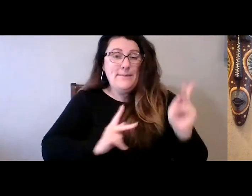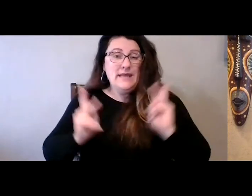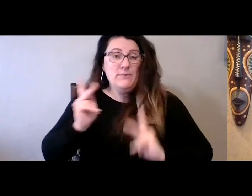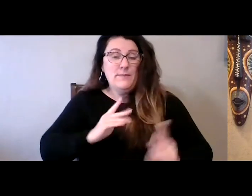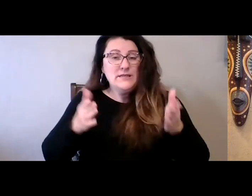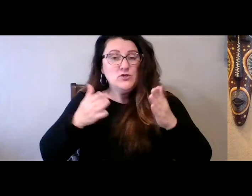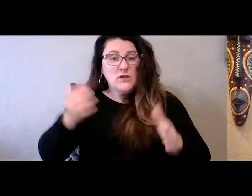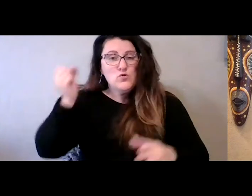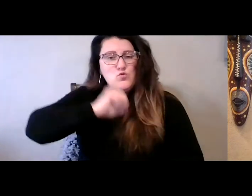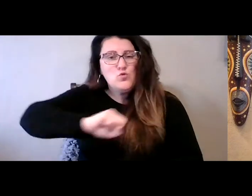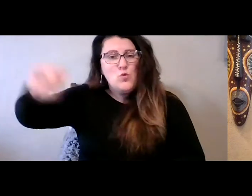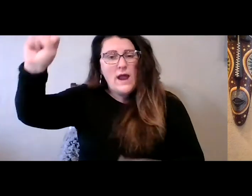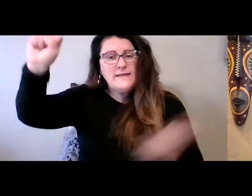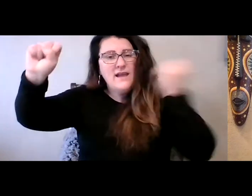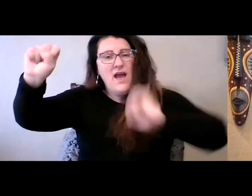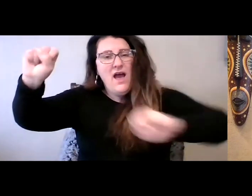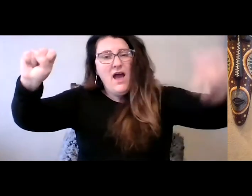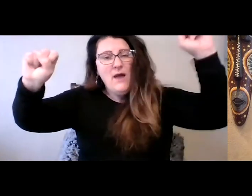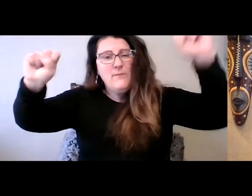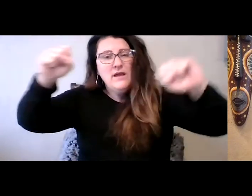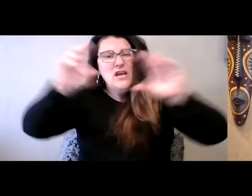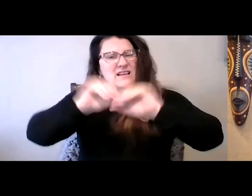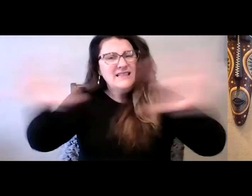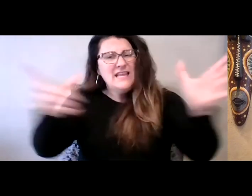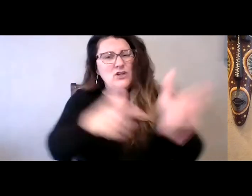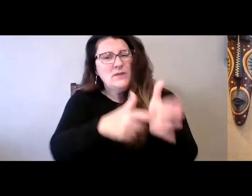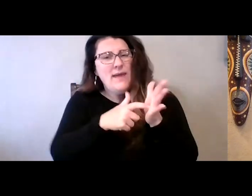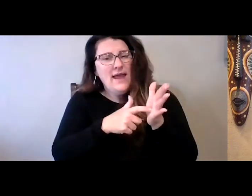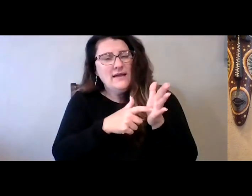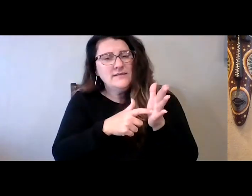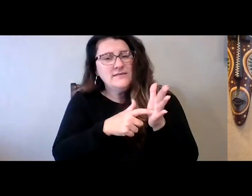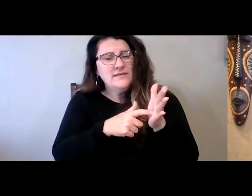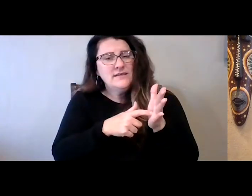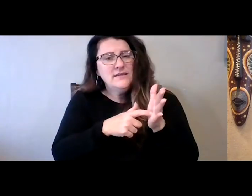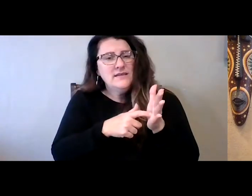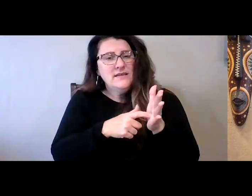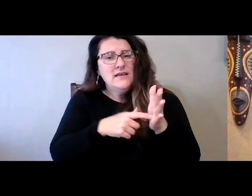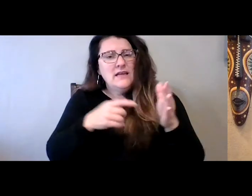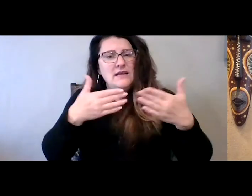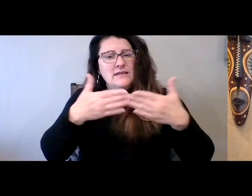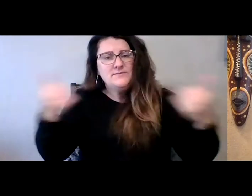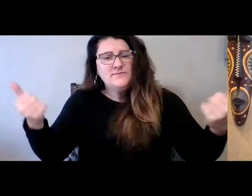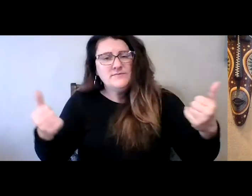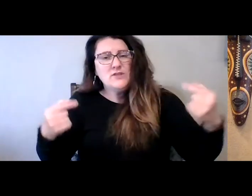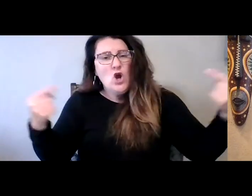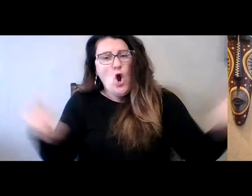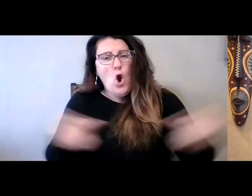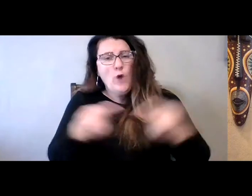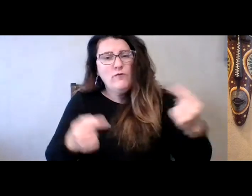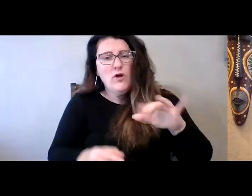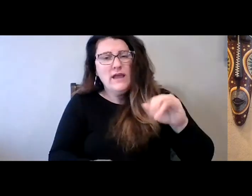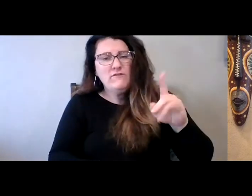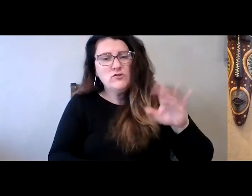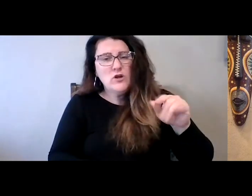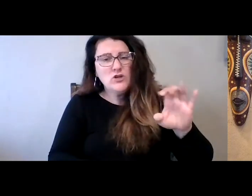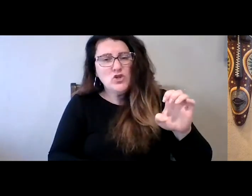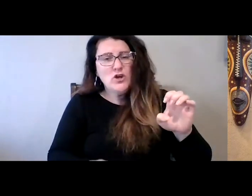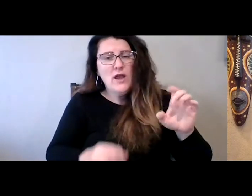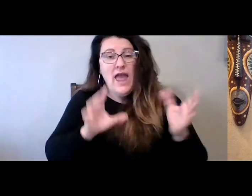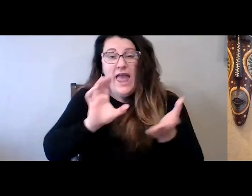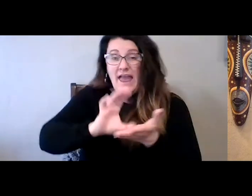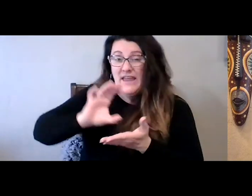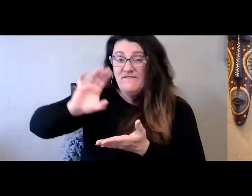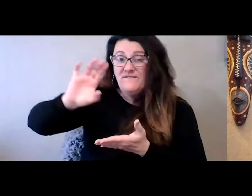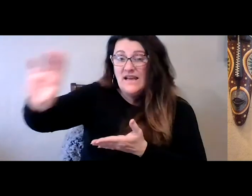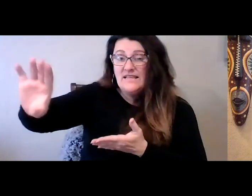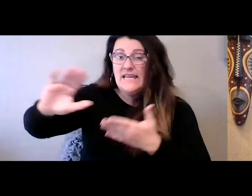streets rising up all summer, where clear demands had been made about divesting from harmful infrastructure and investing in